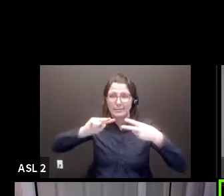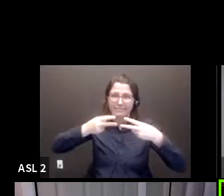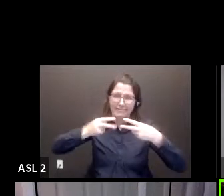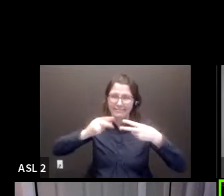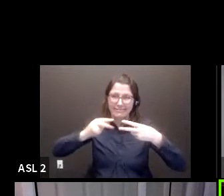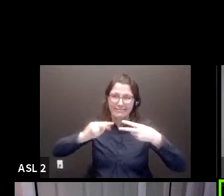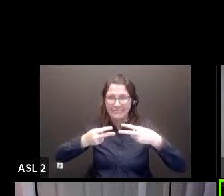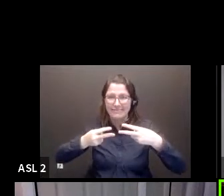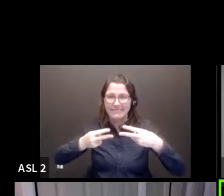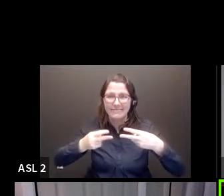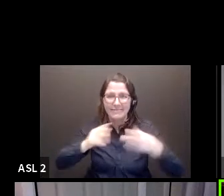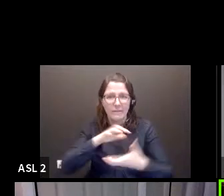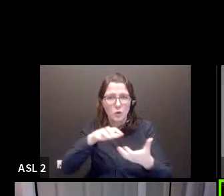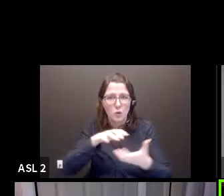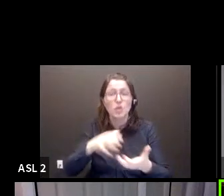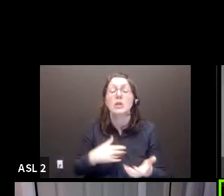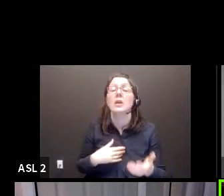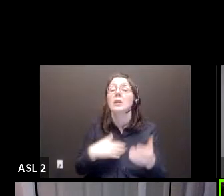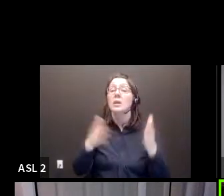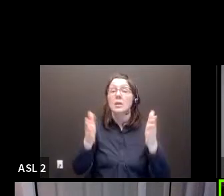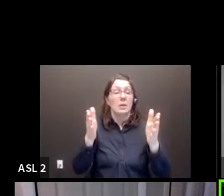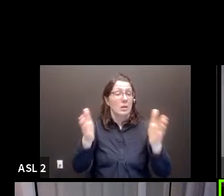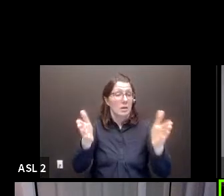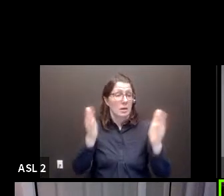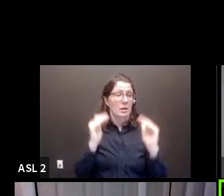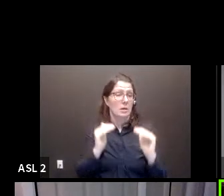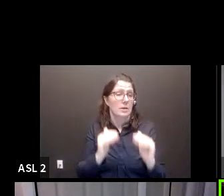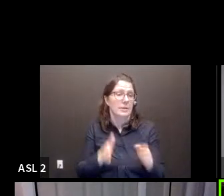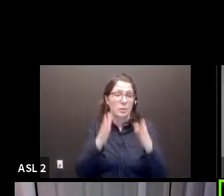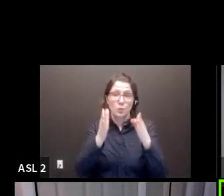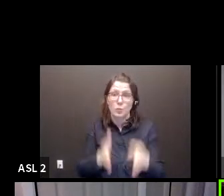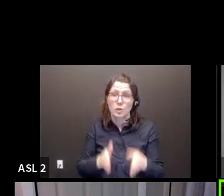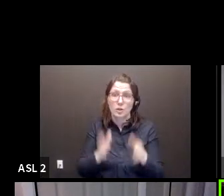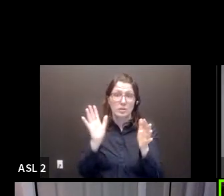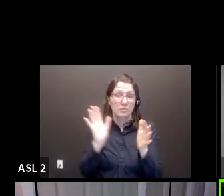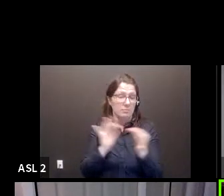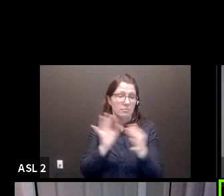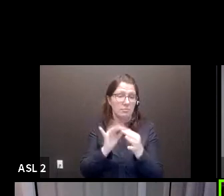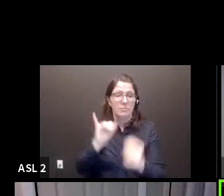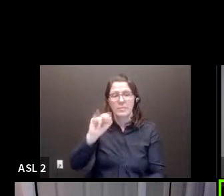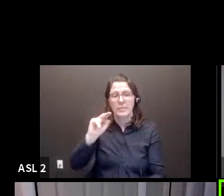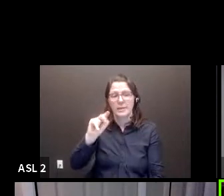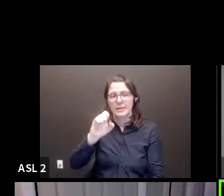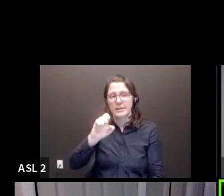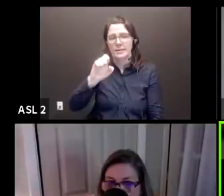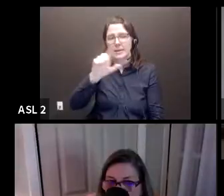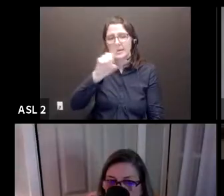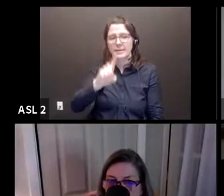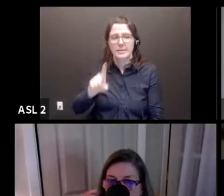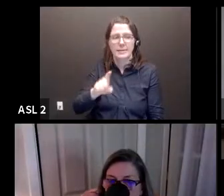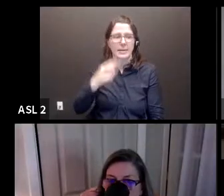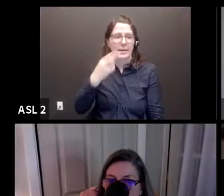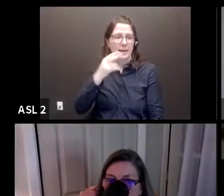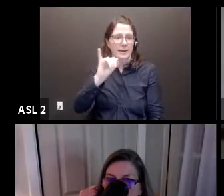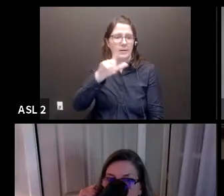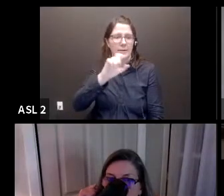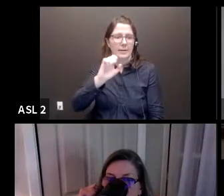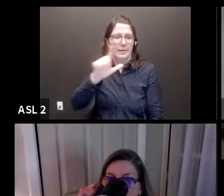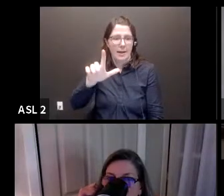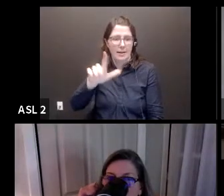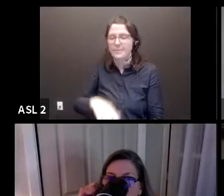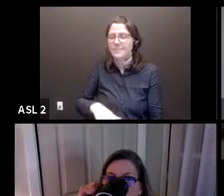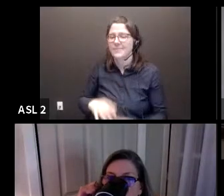um we'll go on to uh our next uh delegate which is inez hello thank you very much thank